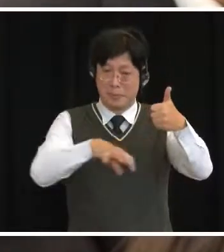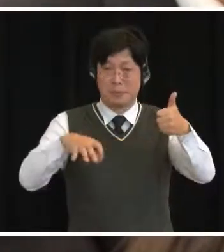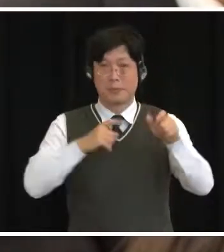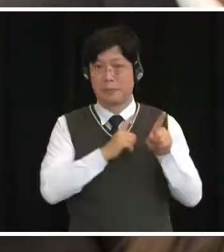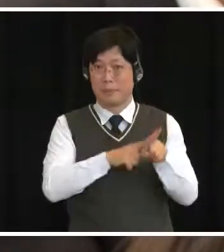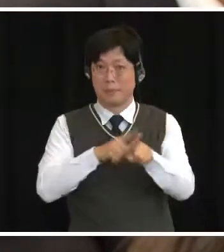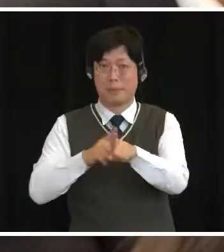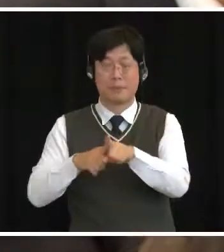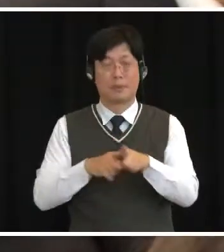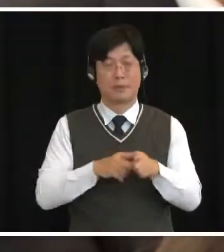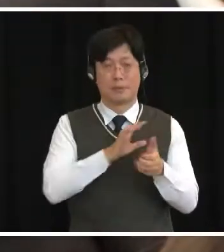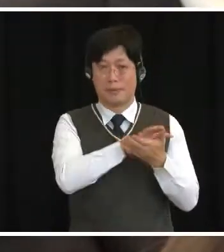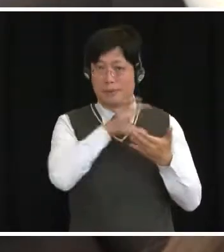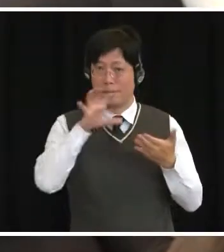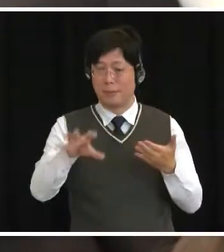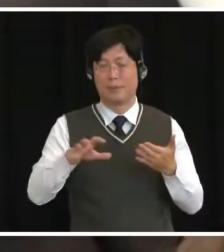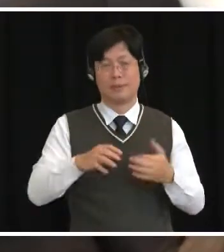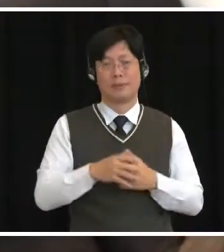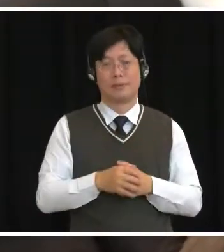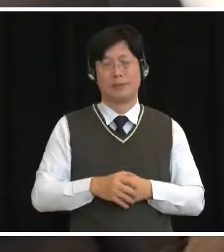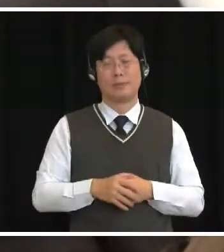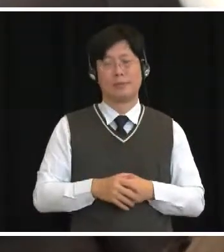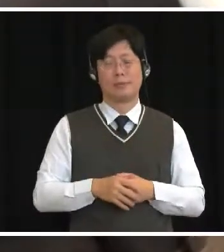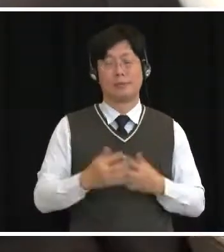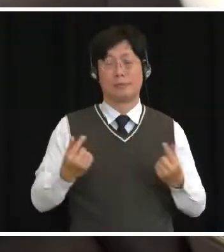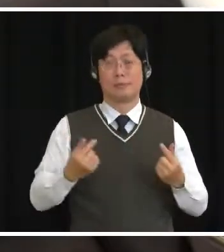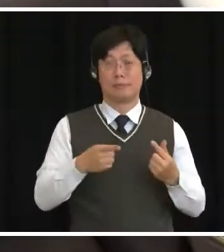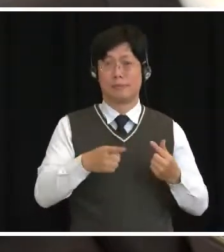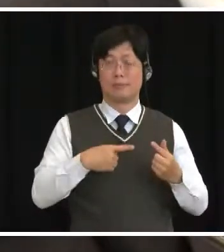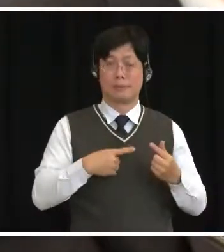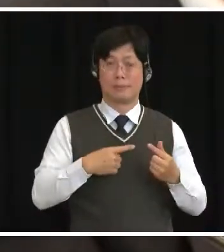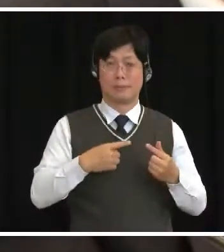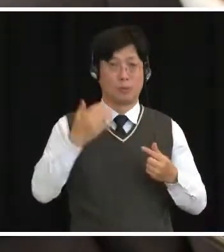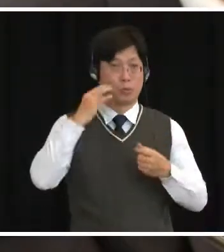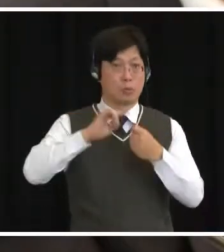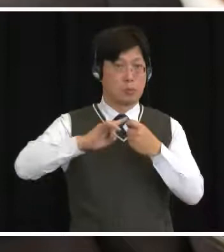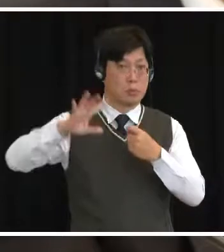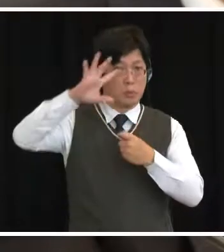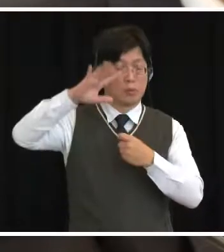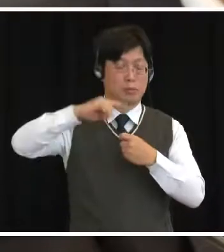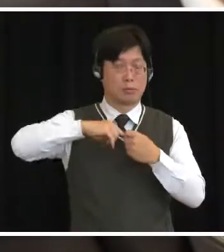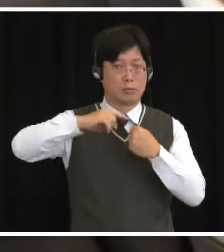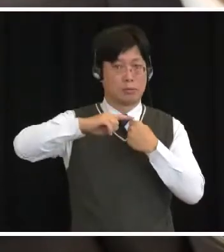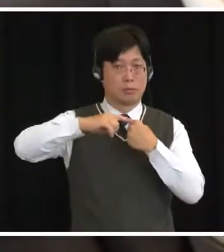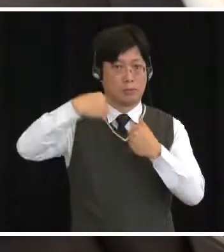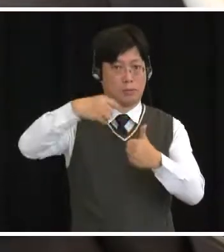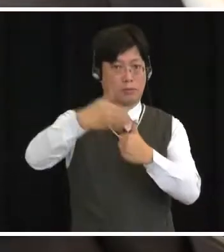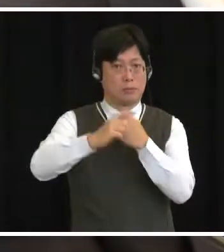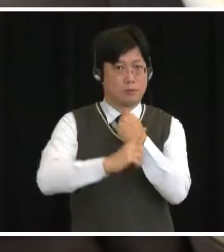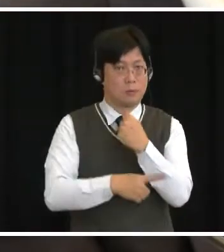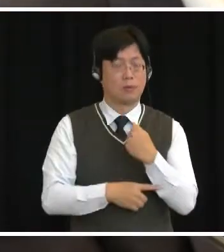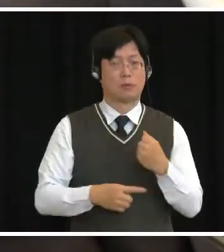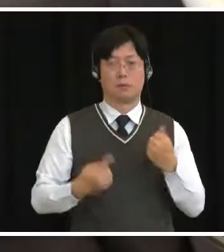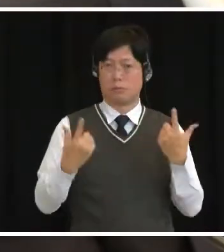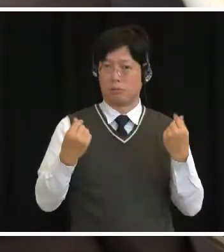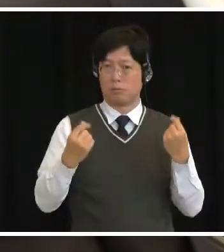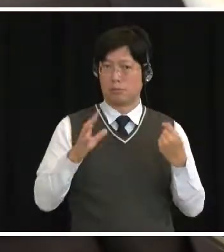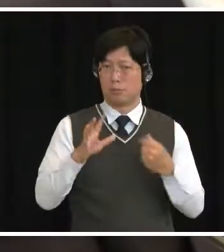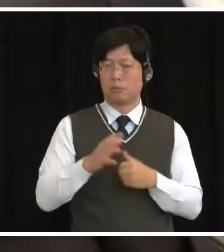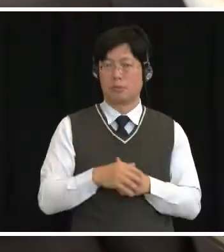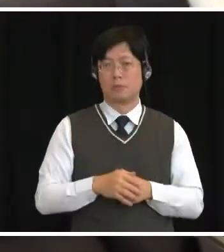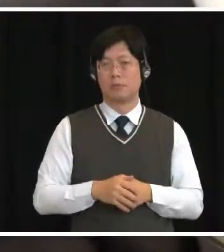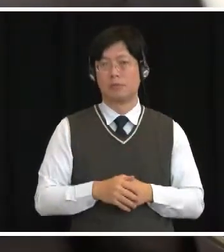hygiene or a minister for academic affairs. According to